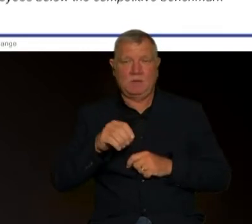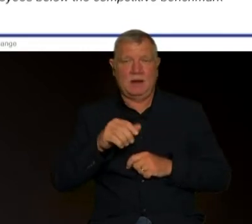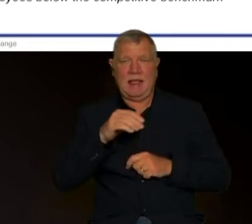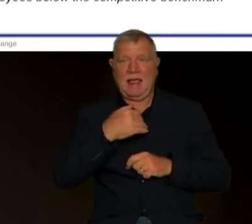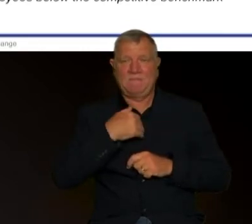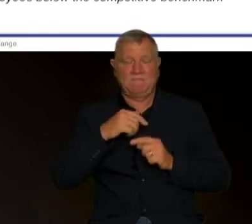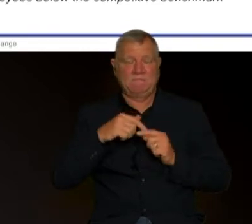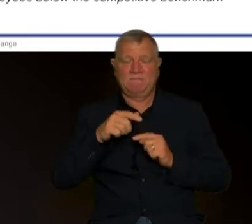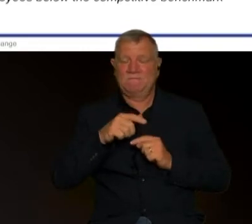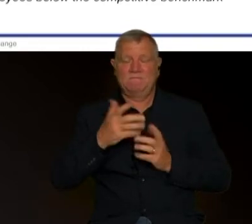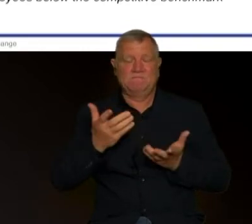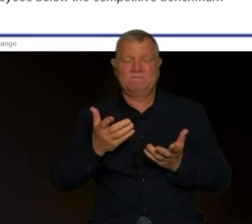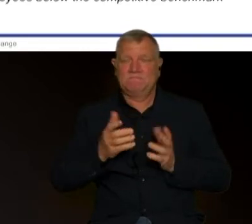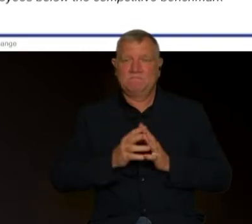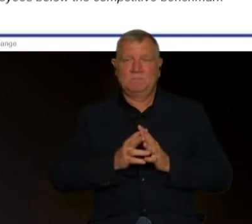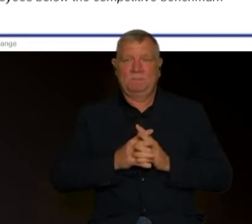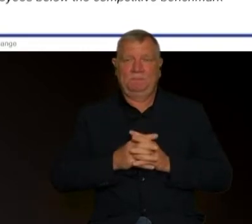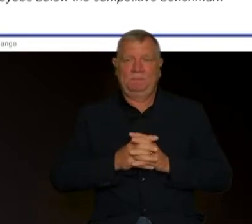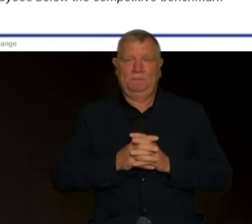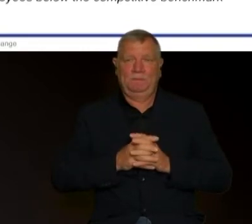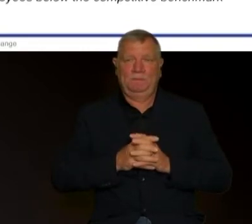here,